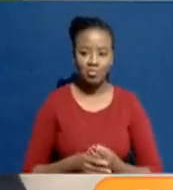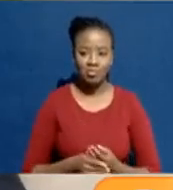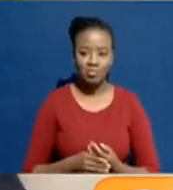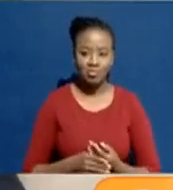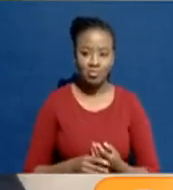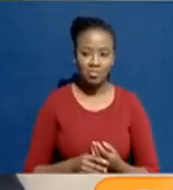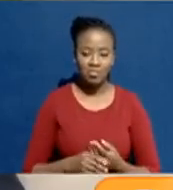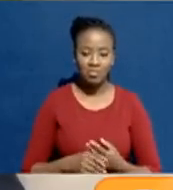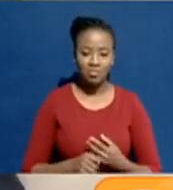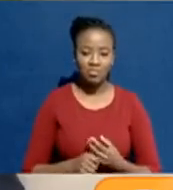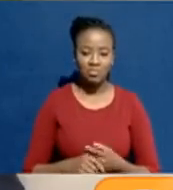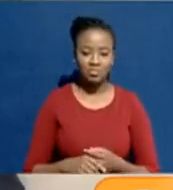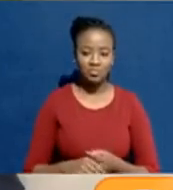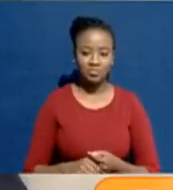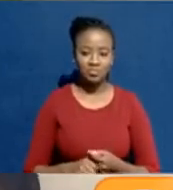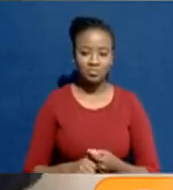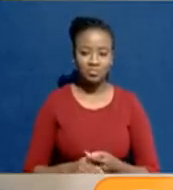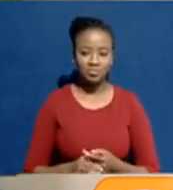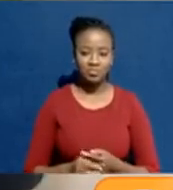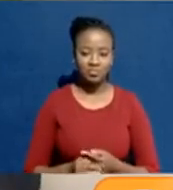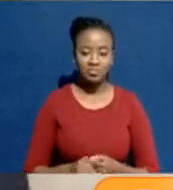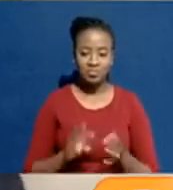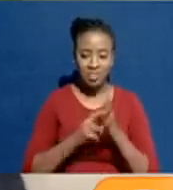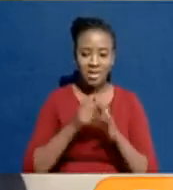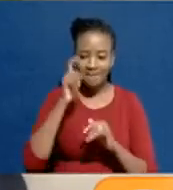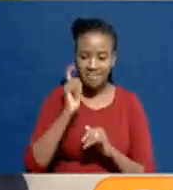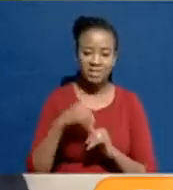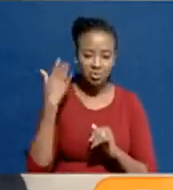Have to be consistent. Actually, the first thing is consistency.